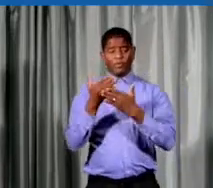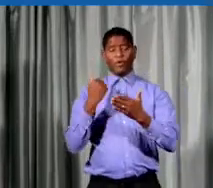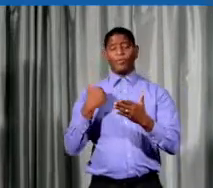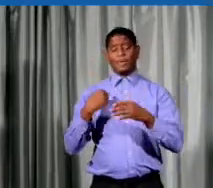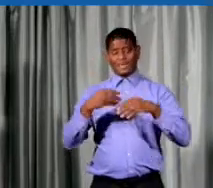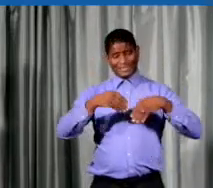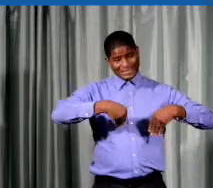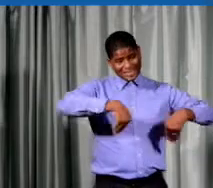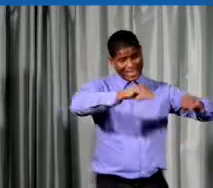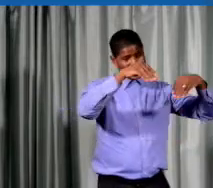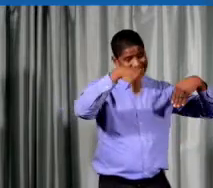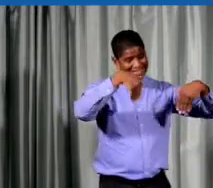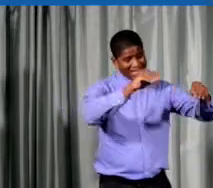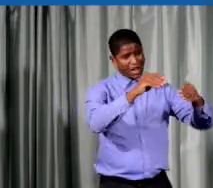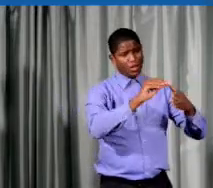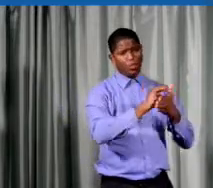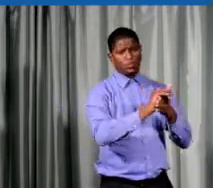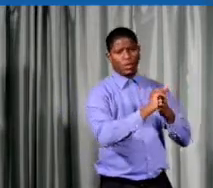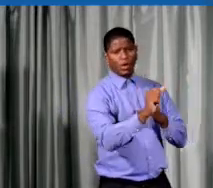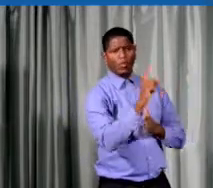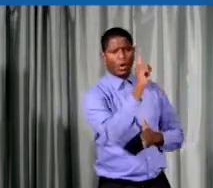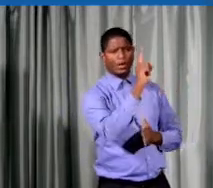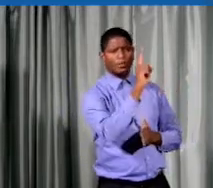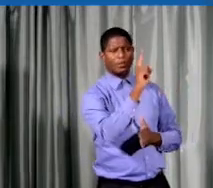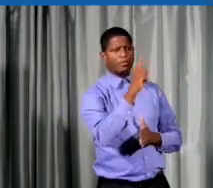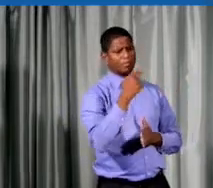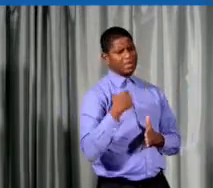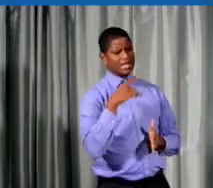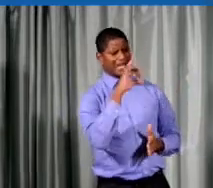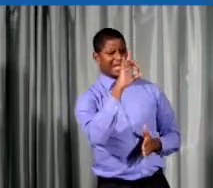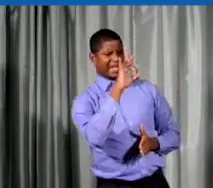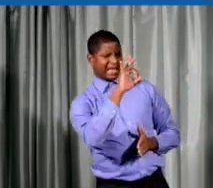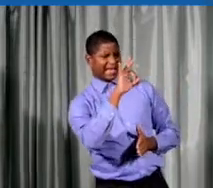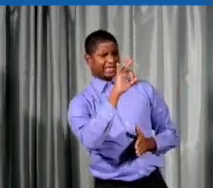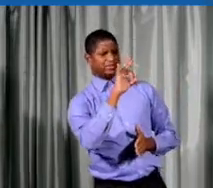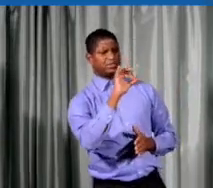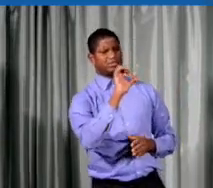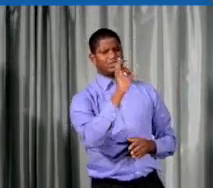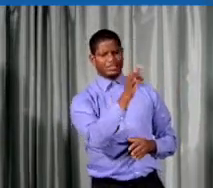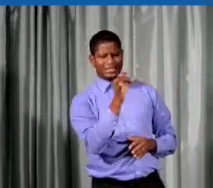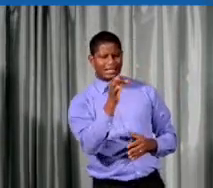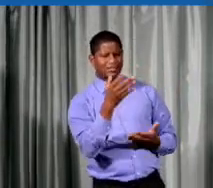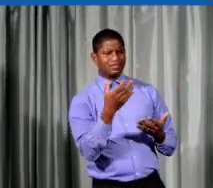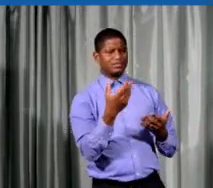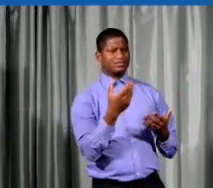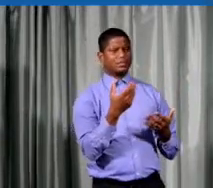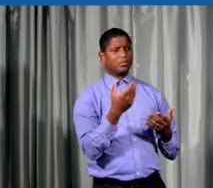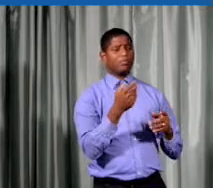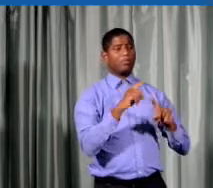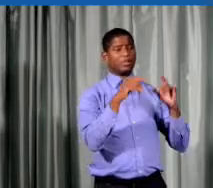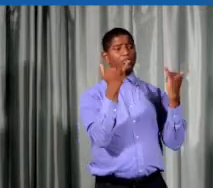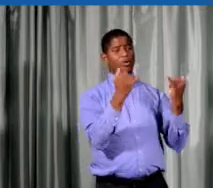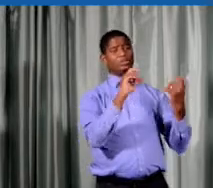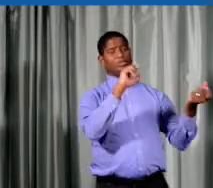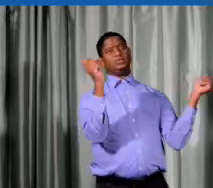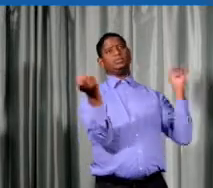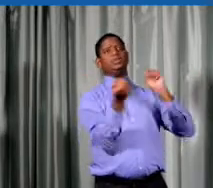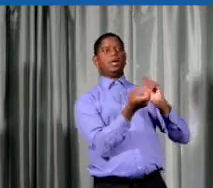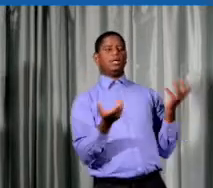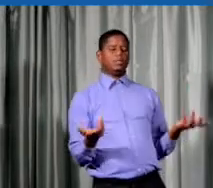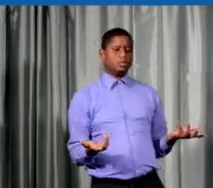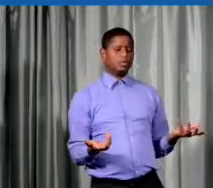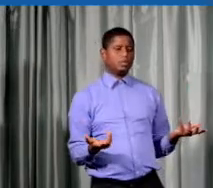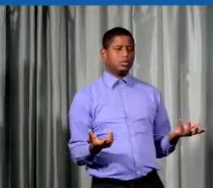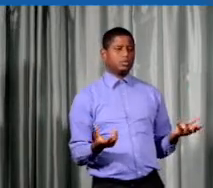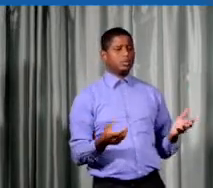was making 8 cents here, and why every dollar of sales, I am now making 3 cents. Because